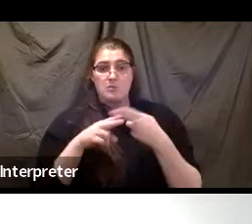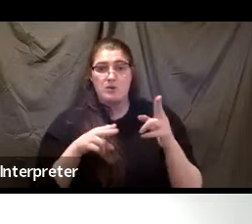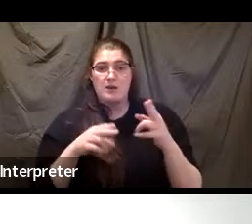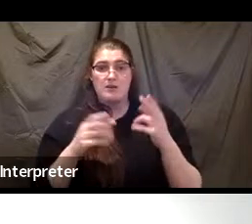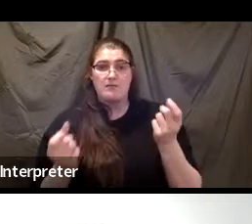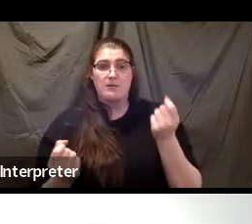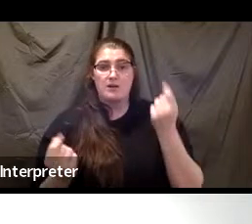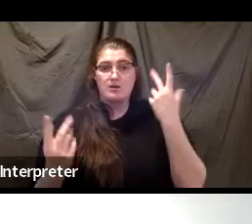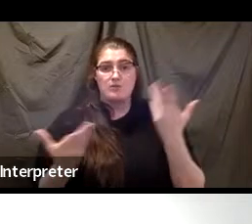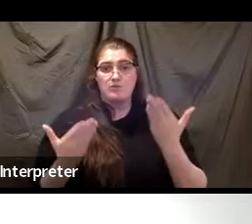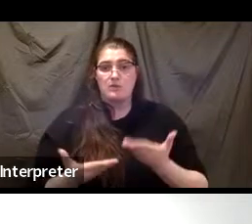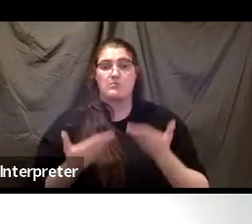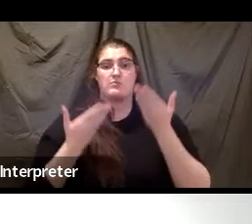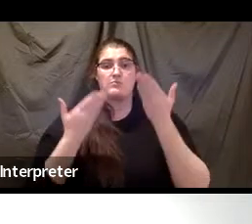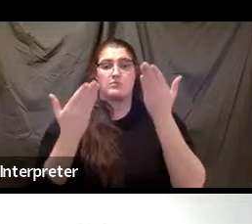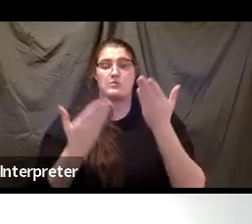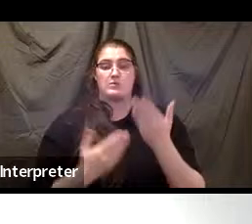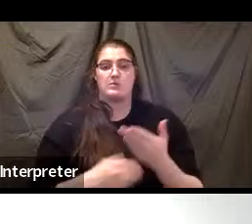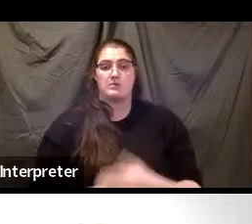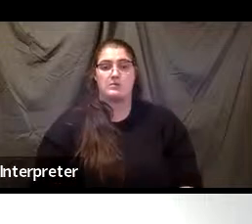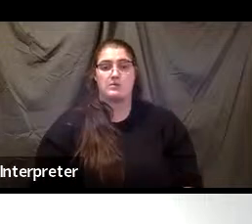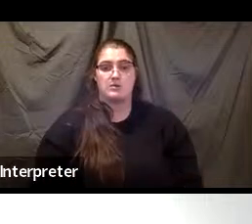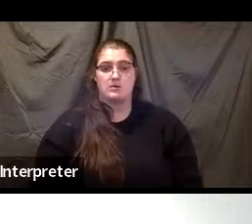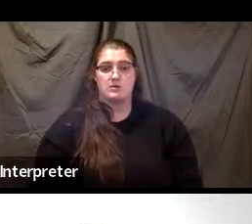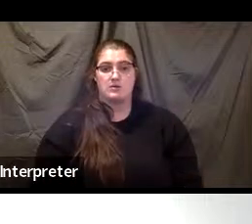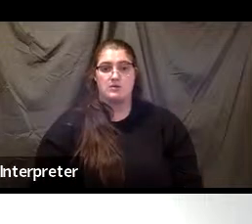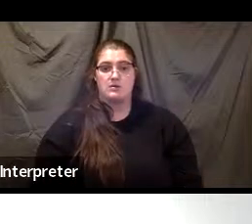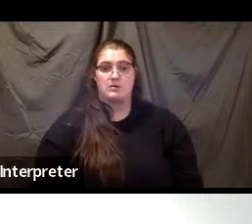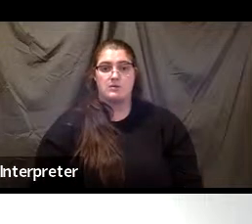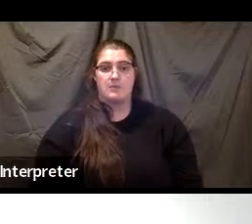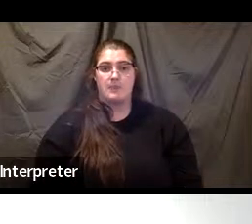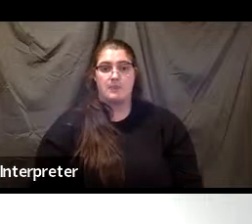proposal is, just in case we can flesh anything out for our next meeting?